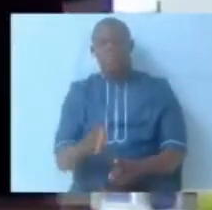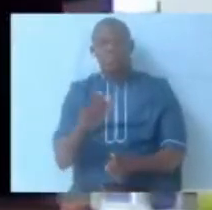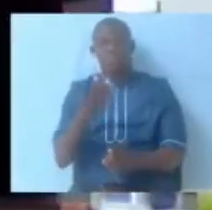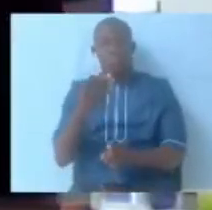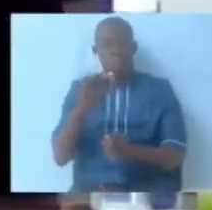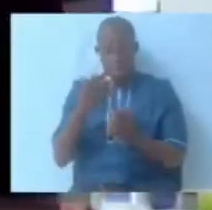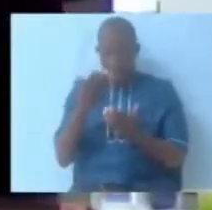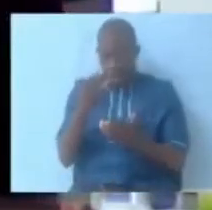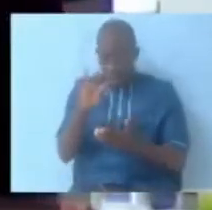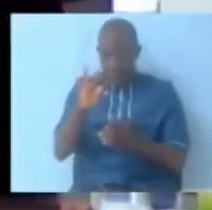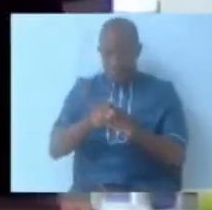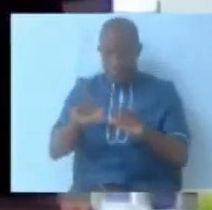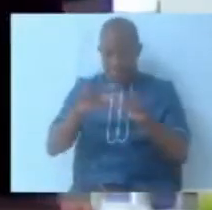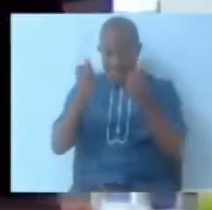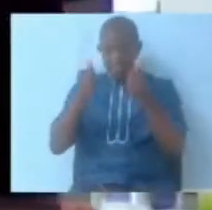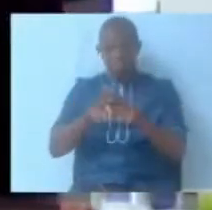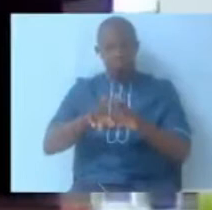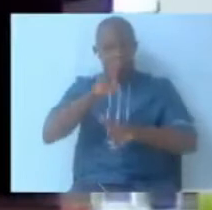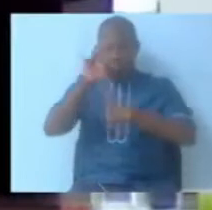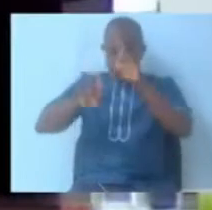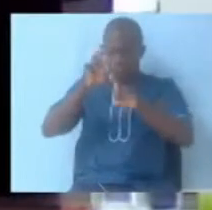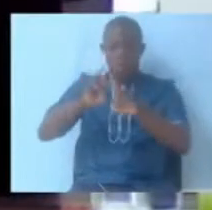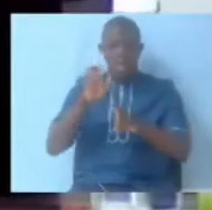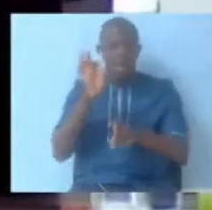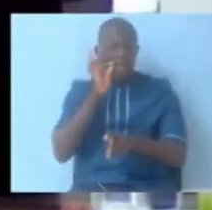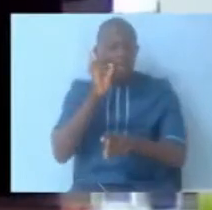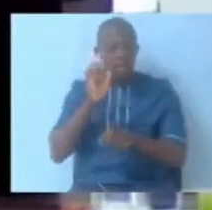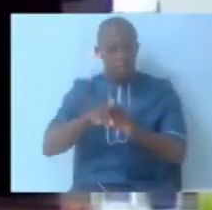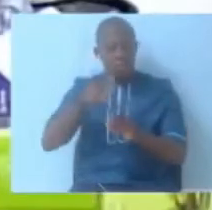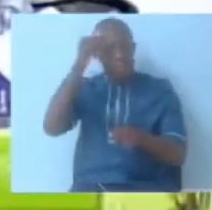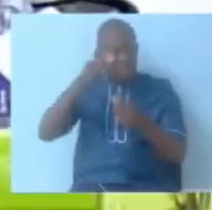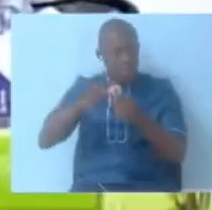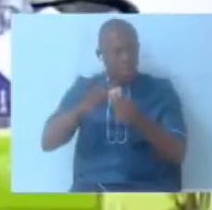in mind that we have interpretations going on in the background.